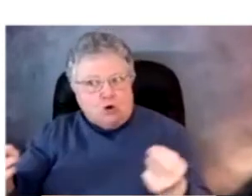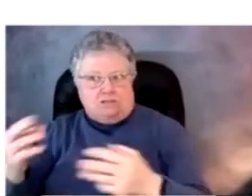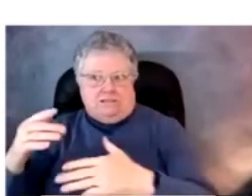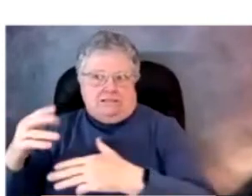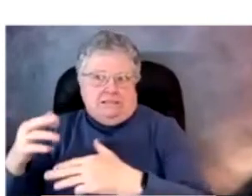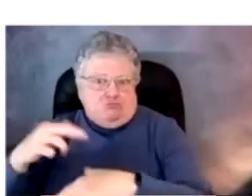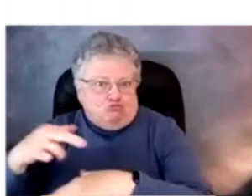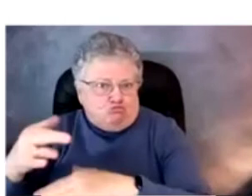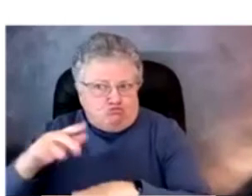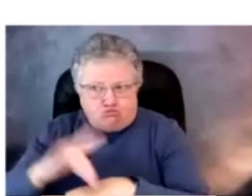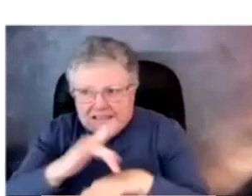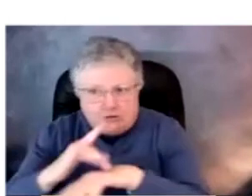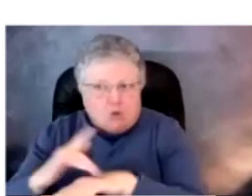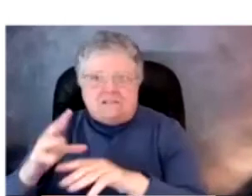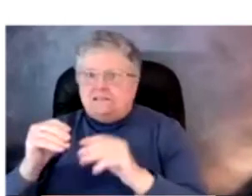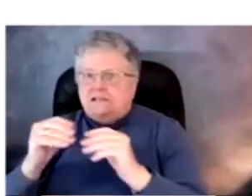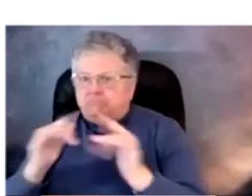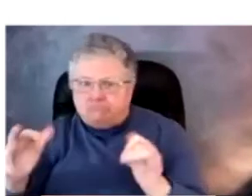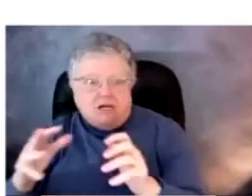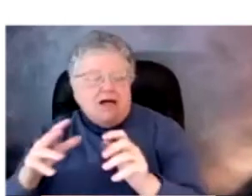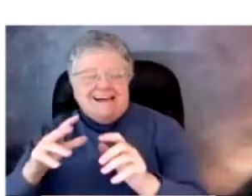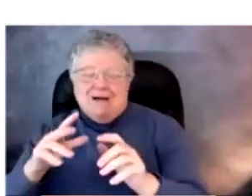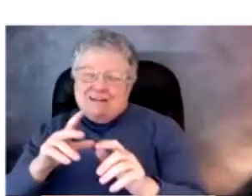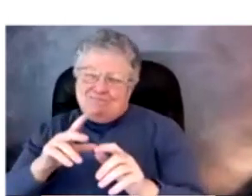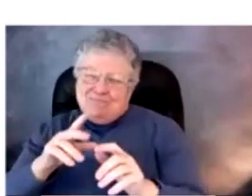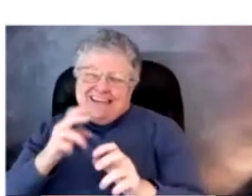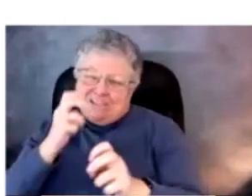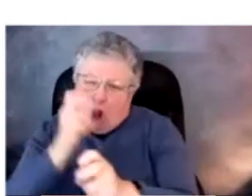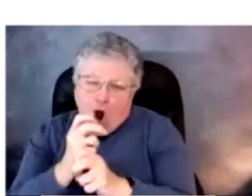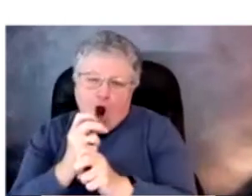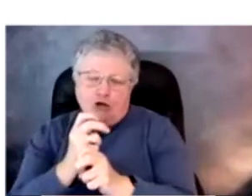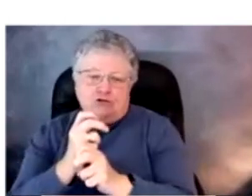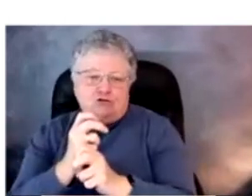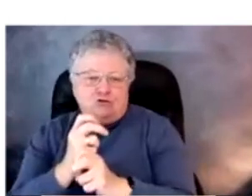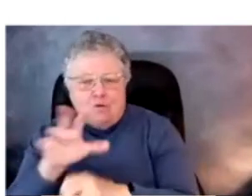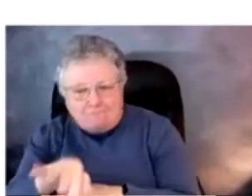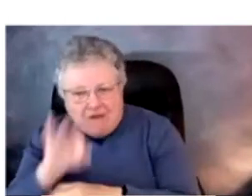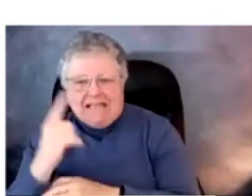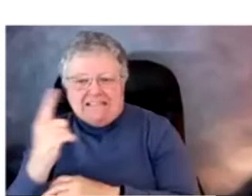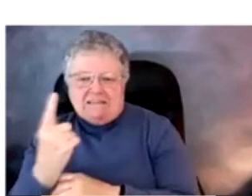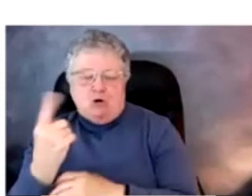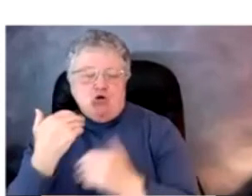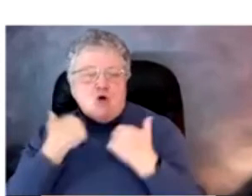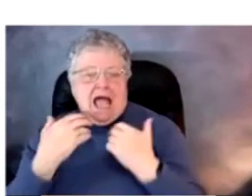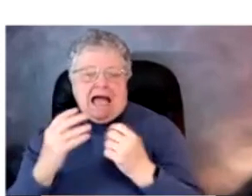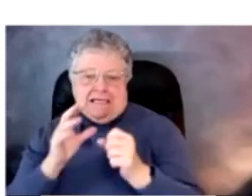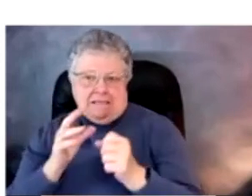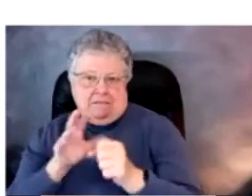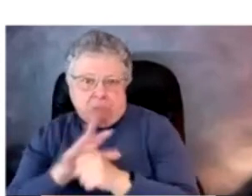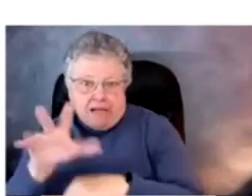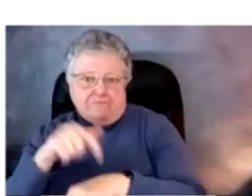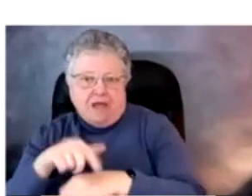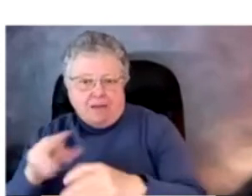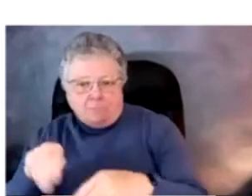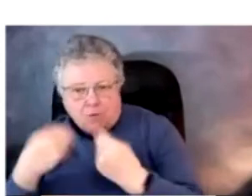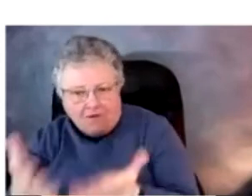time someone might have to be able to provide in-depth technical support, but we do have a lot of resources across all of the people. There are a lot